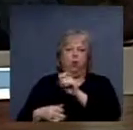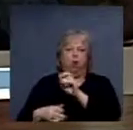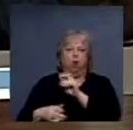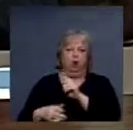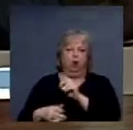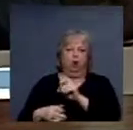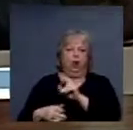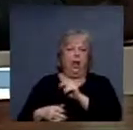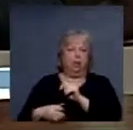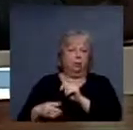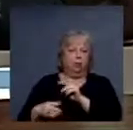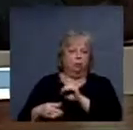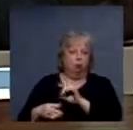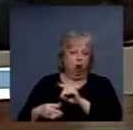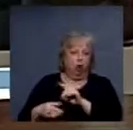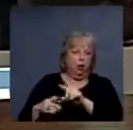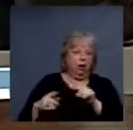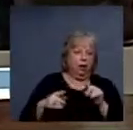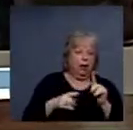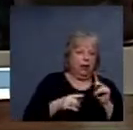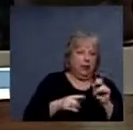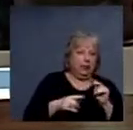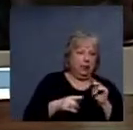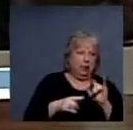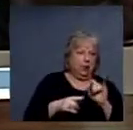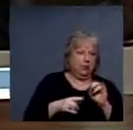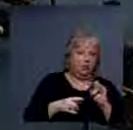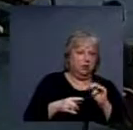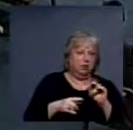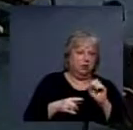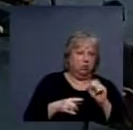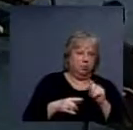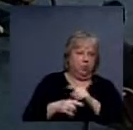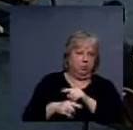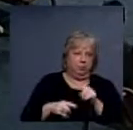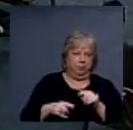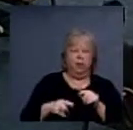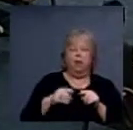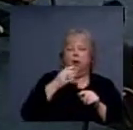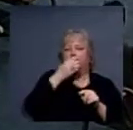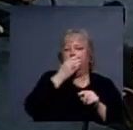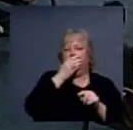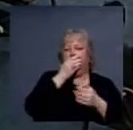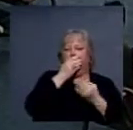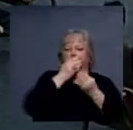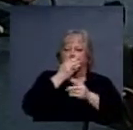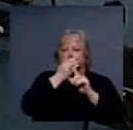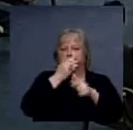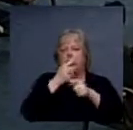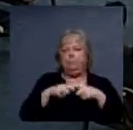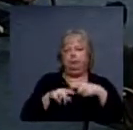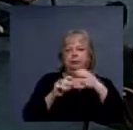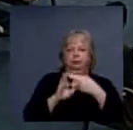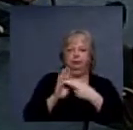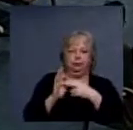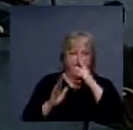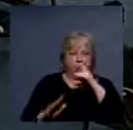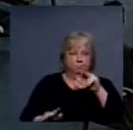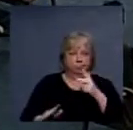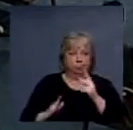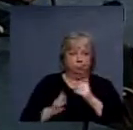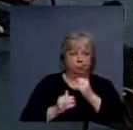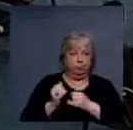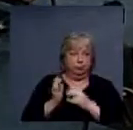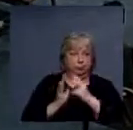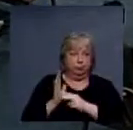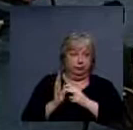Street. Second reading. We suspend the rules and place on third and final reading. Second. There's a motion and a second to suspend the rules and place this ordinance on third and final reading.